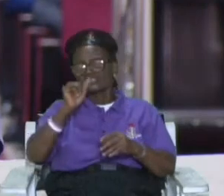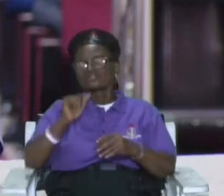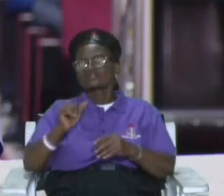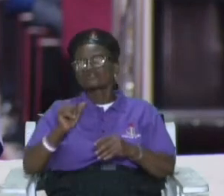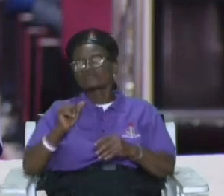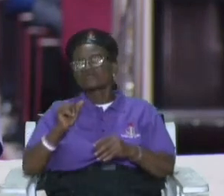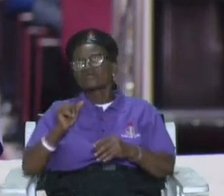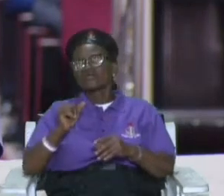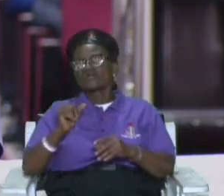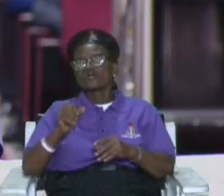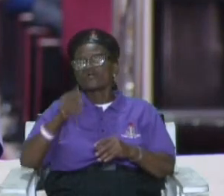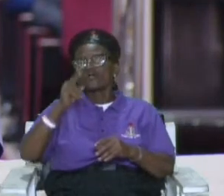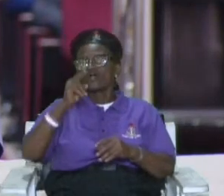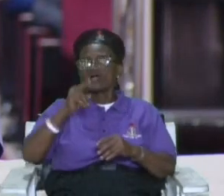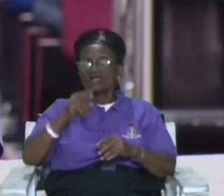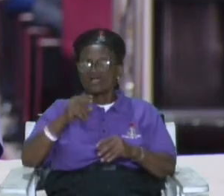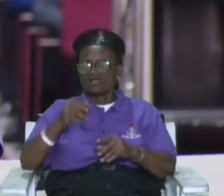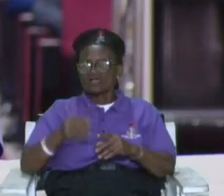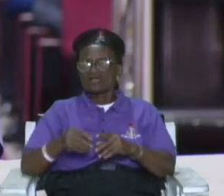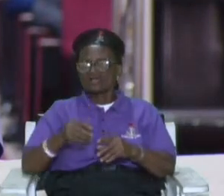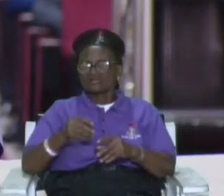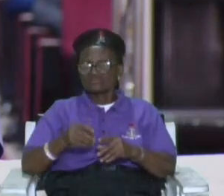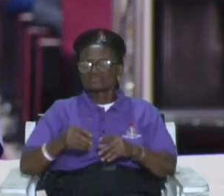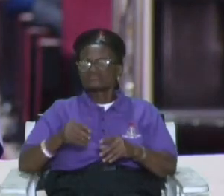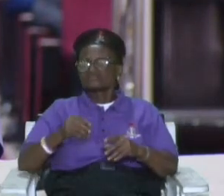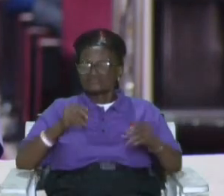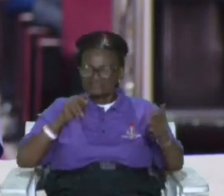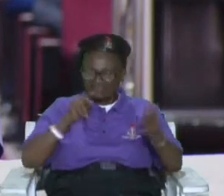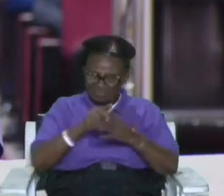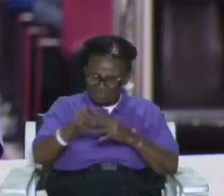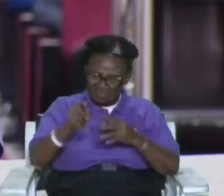But you better be sure you are right with God.